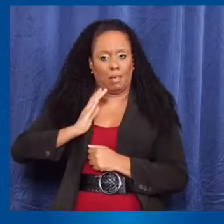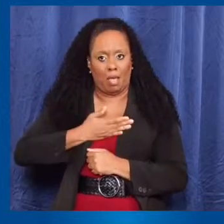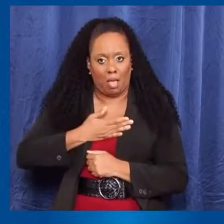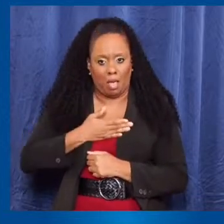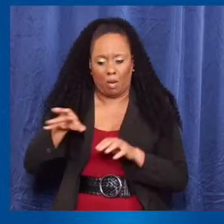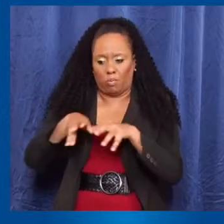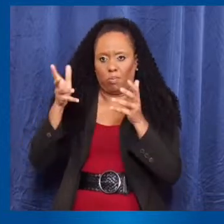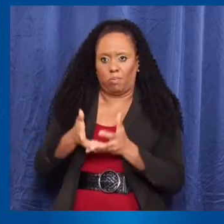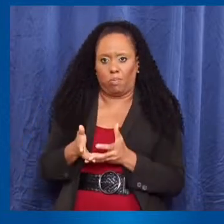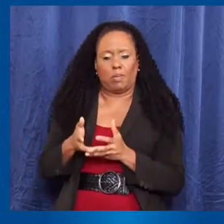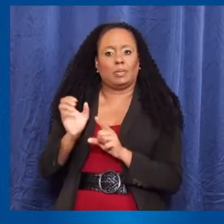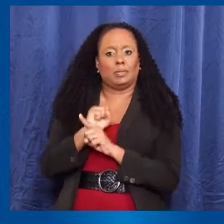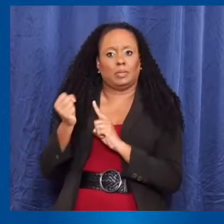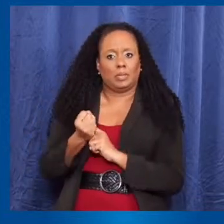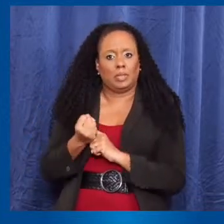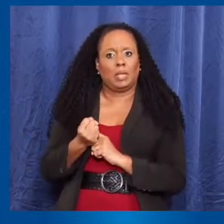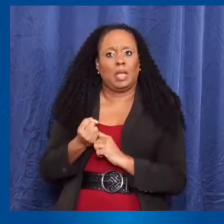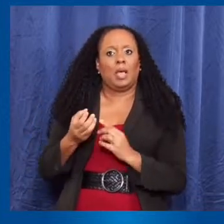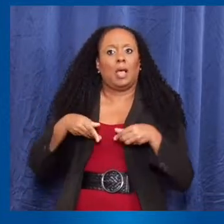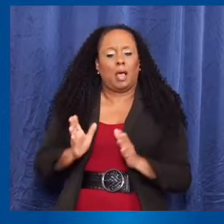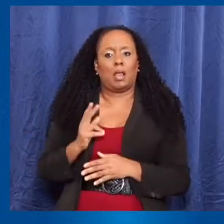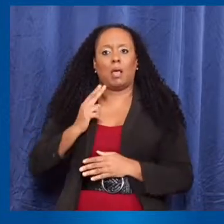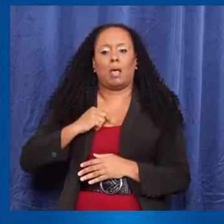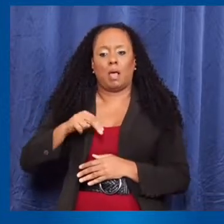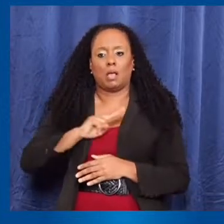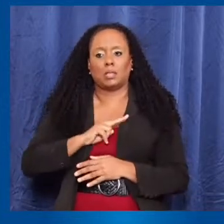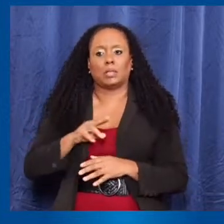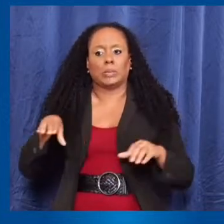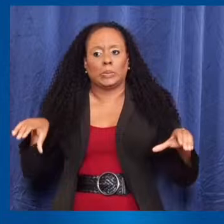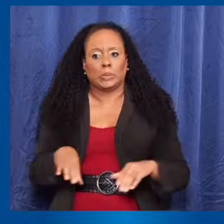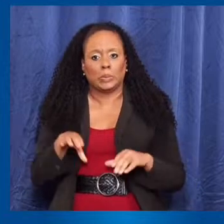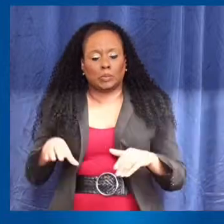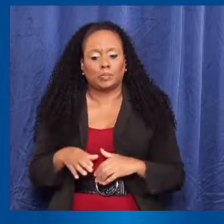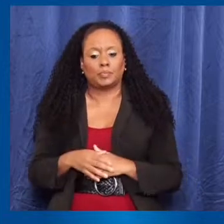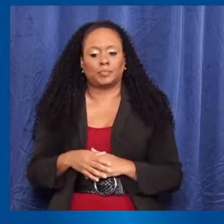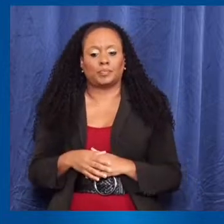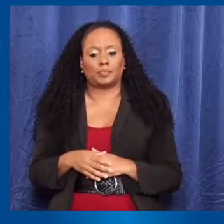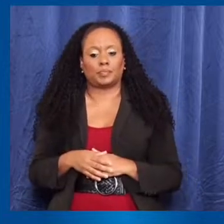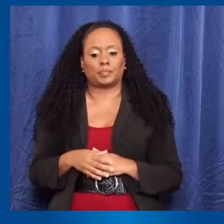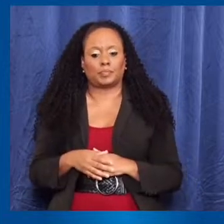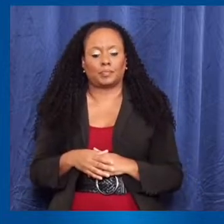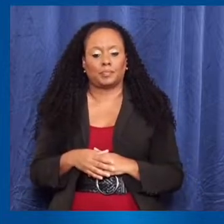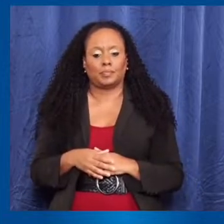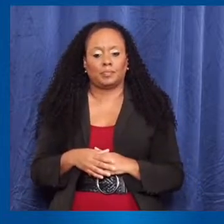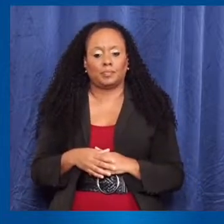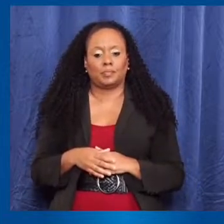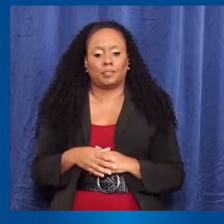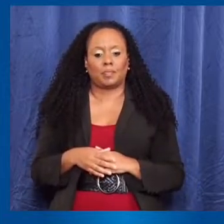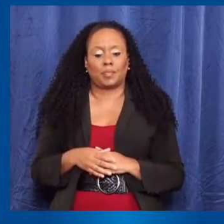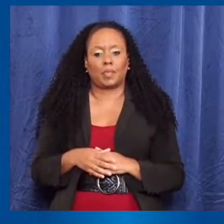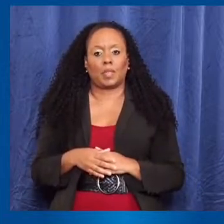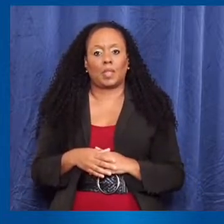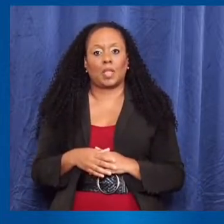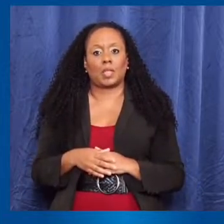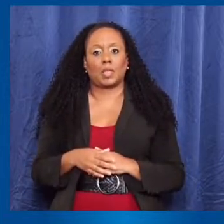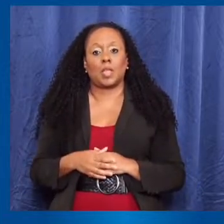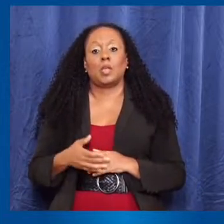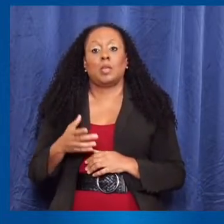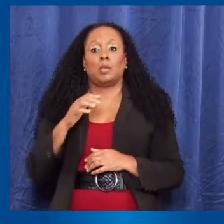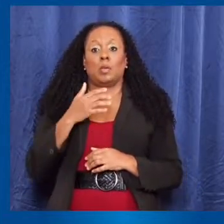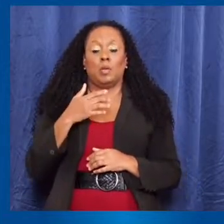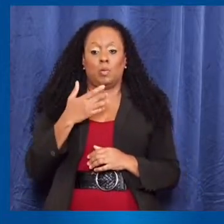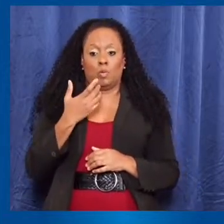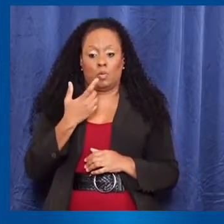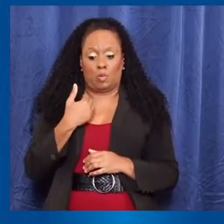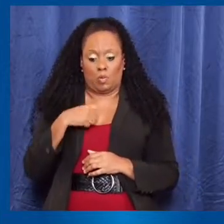operating and gives us the space. Instead of us reaching a debt trajectory of 60% debt to GDP